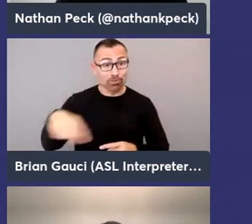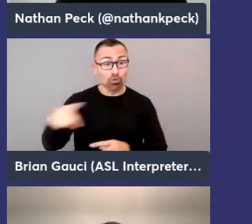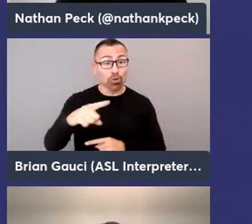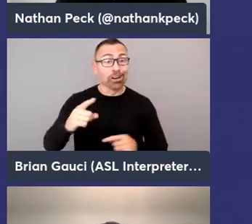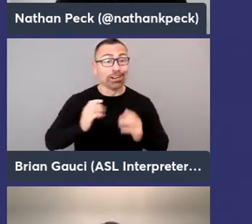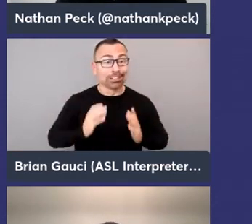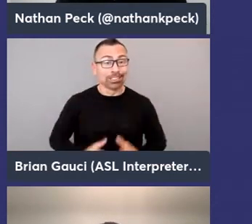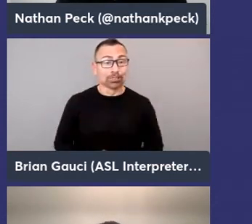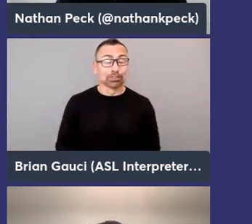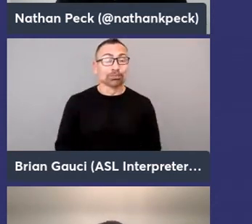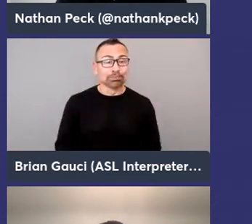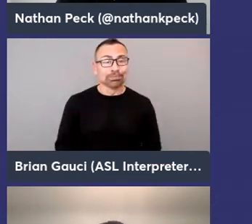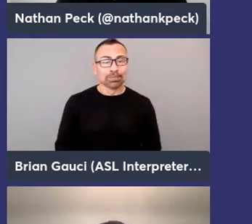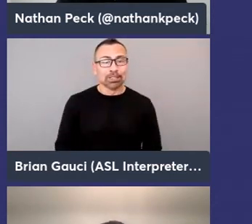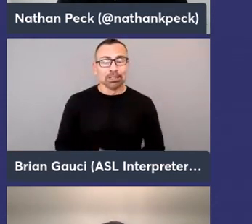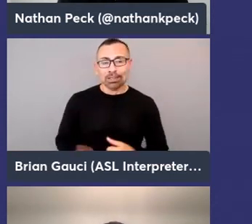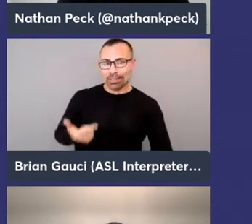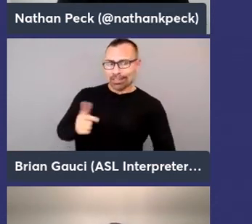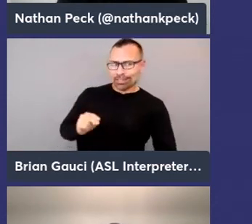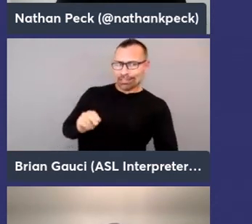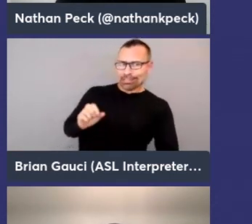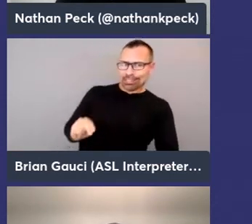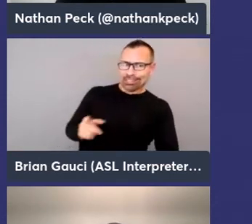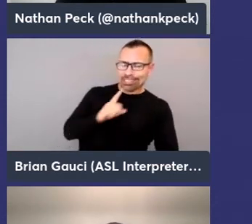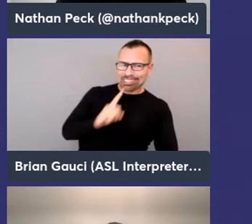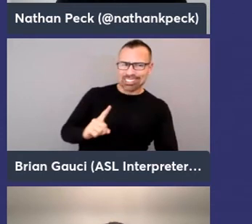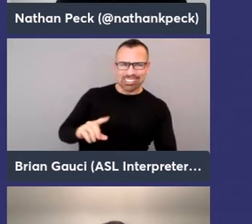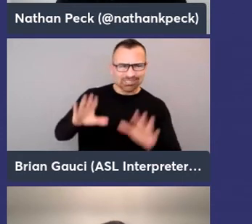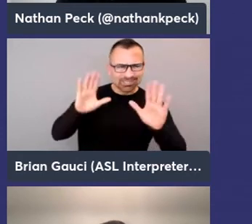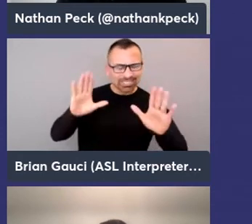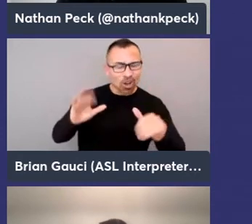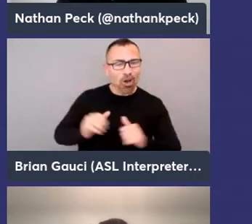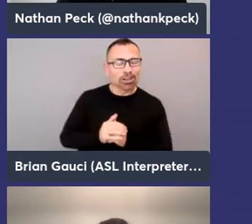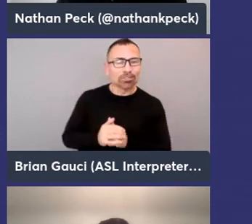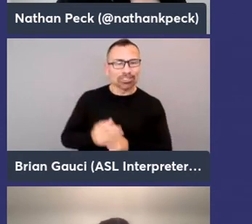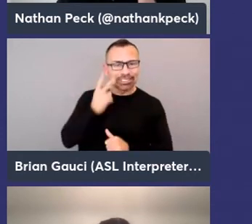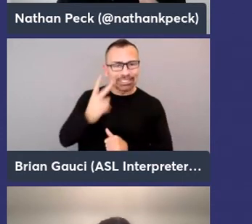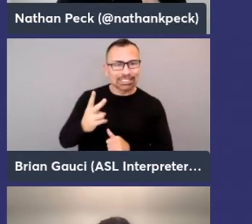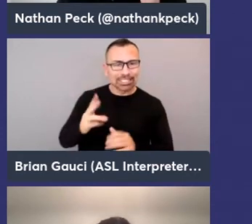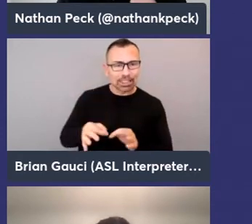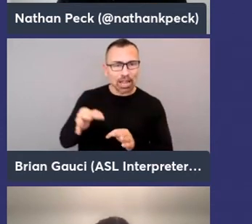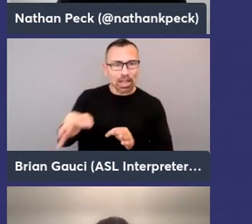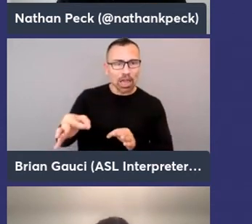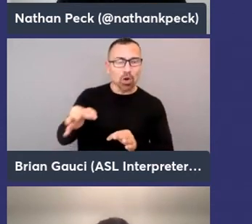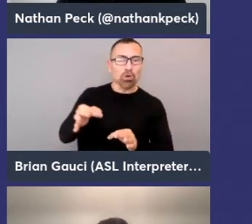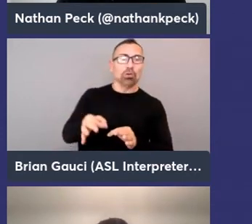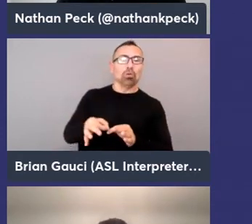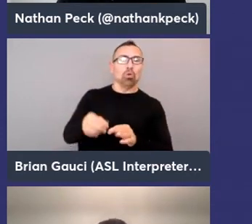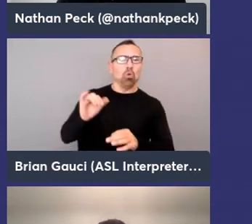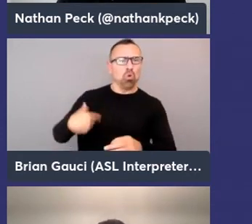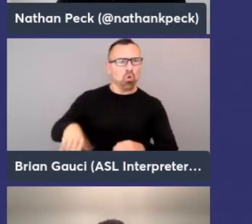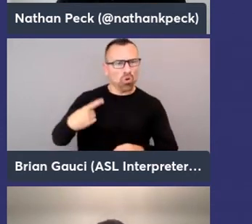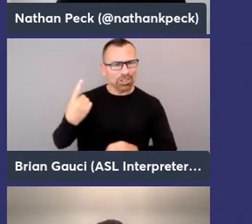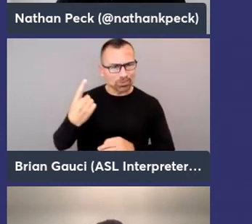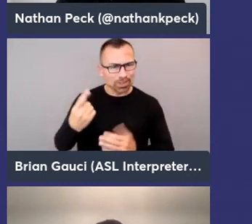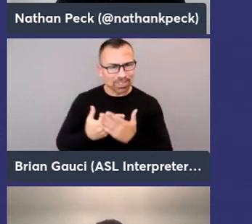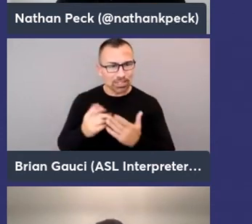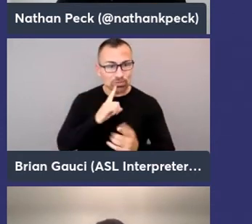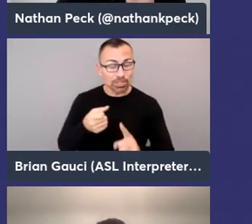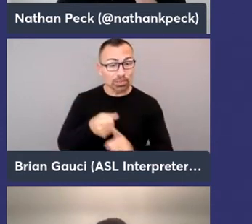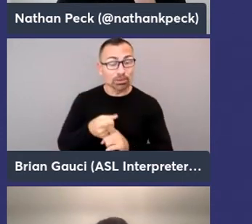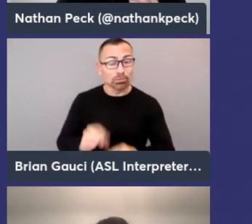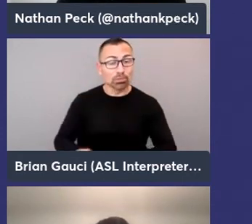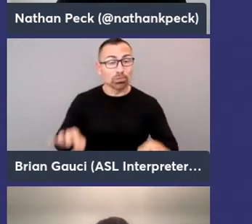the latency aspects there, because one of the classic aspects of serverless is the cold starts. Like, if you're going from 0 to scaling